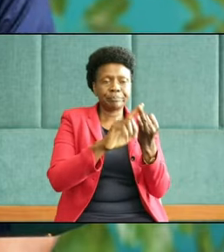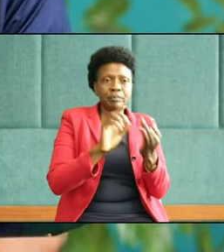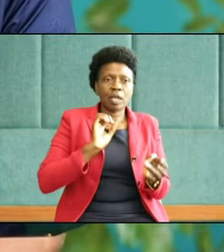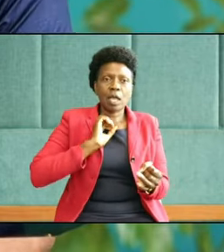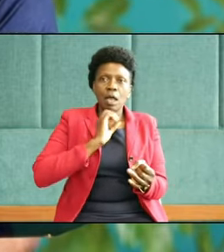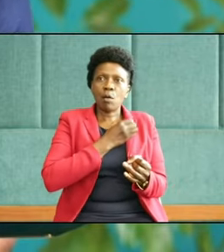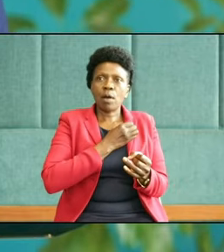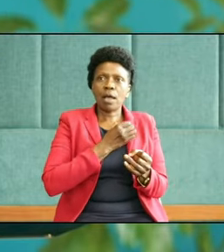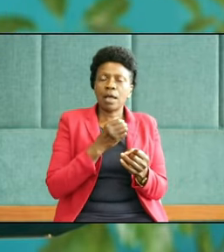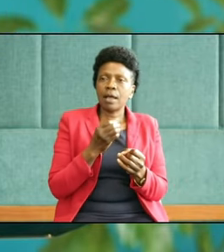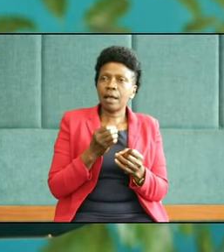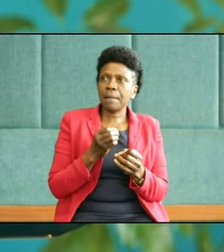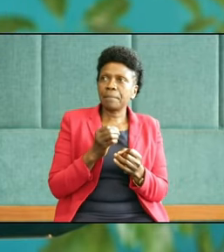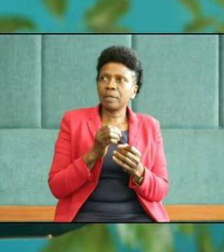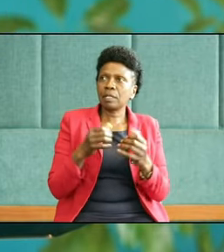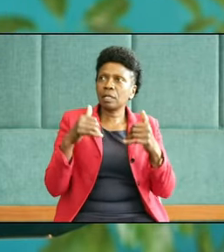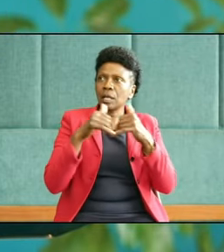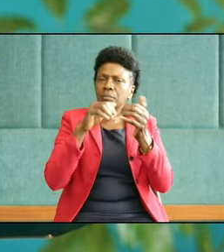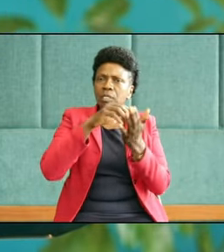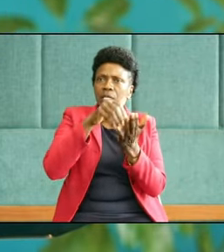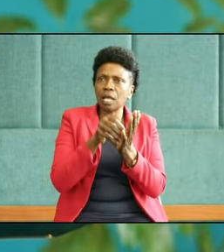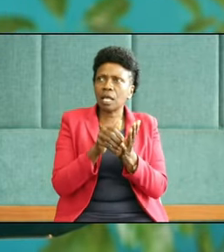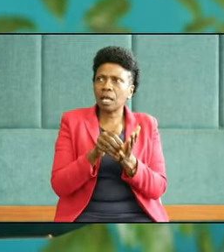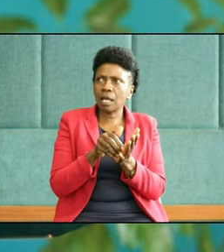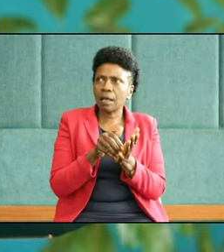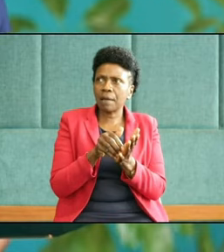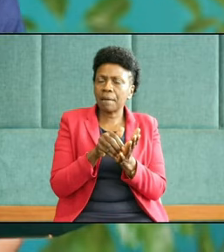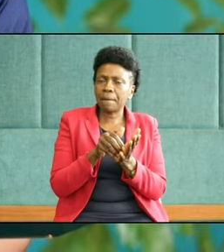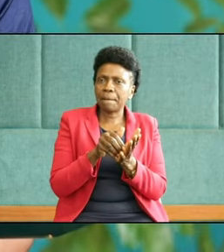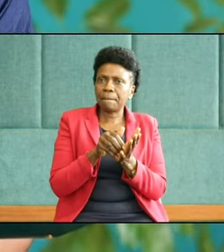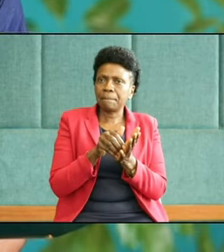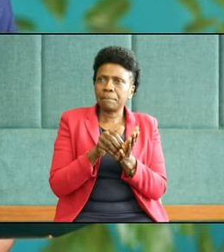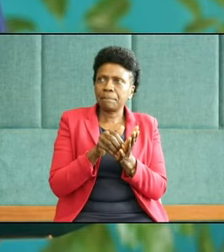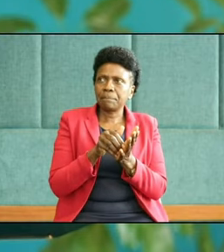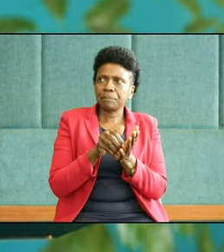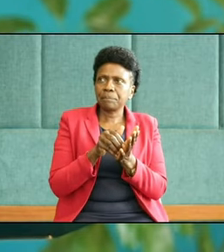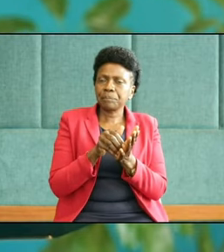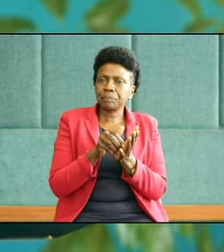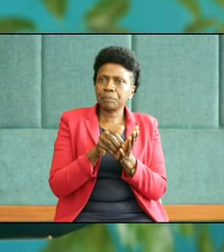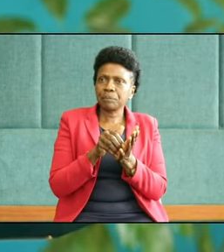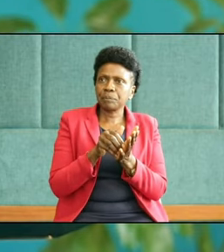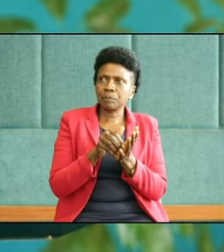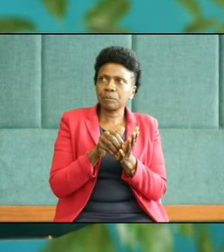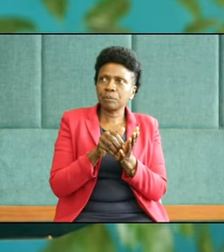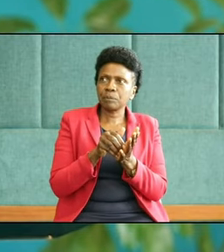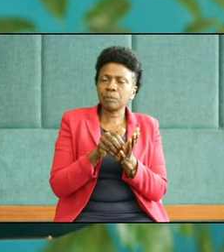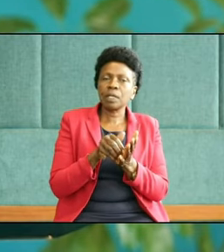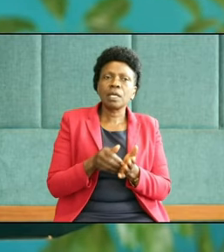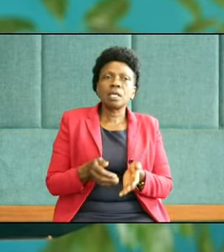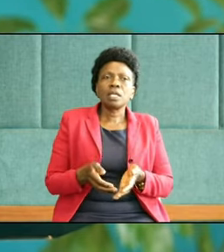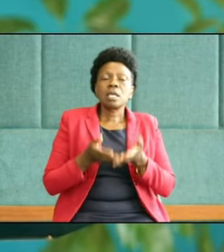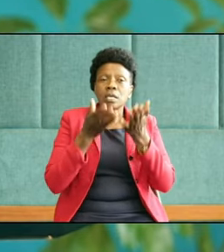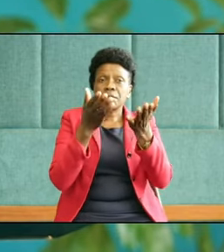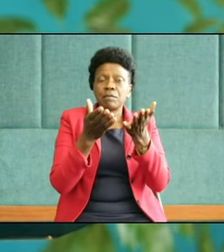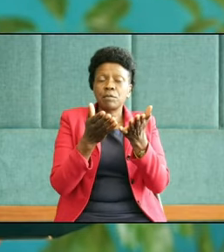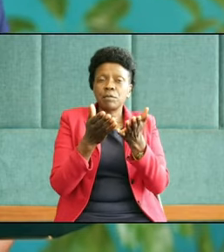our entity at CAM, the Center for Outreach, Mentorship, and Empowerment. Warmly extend their